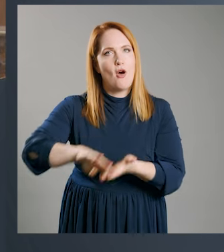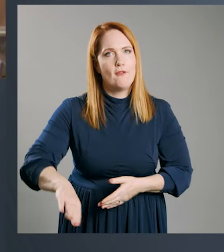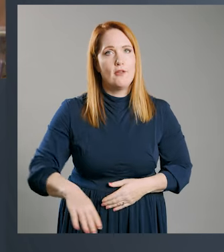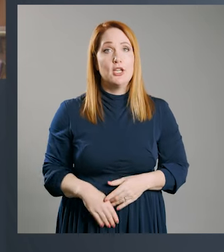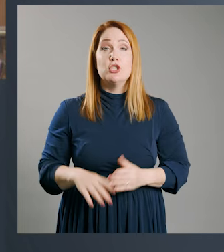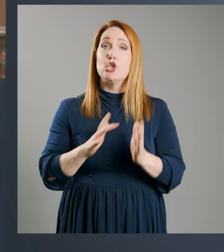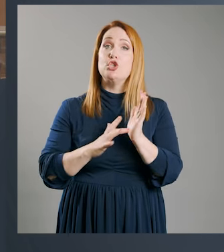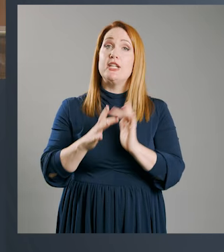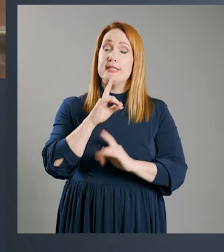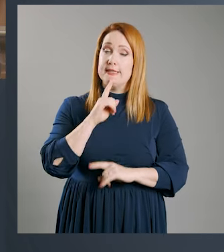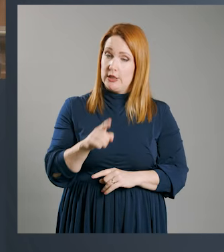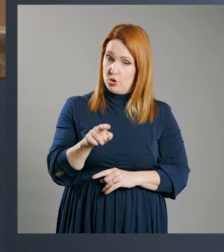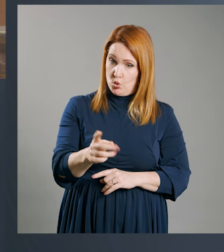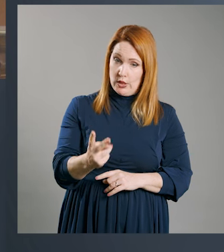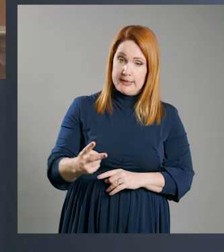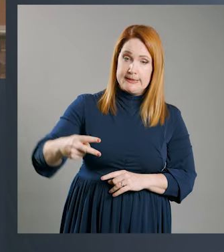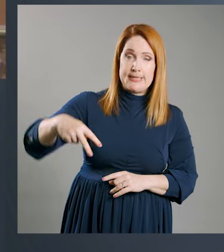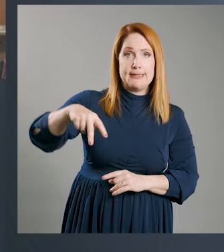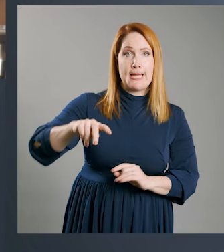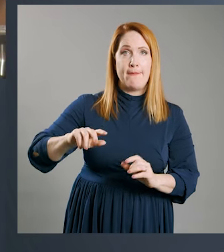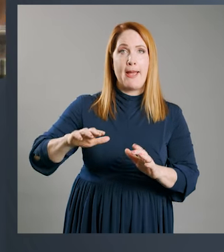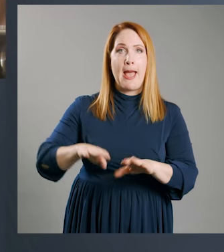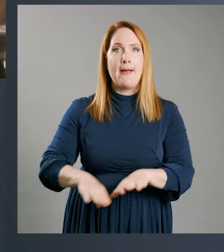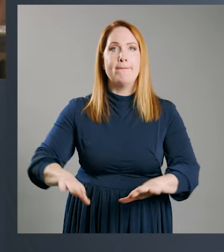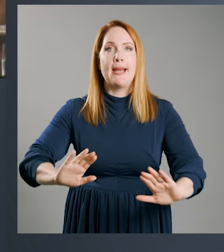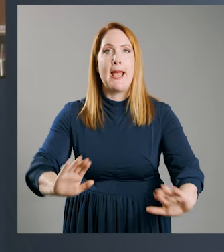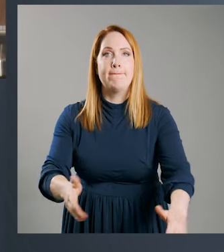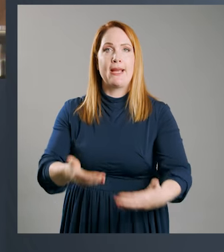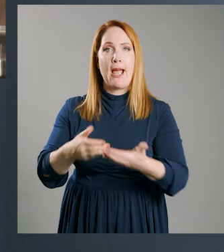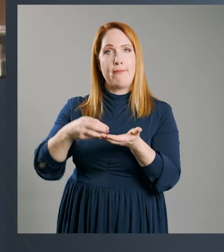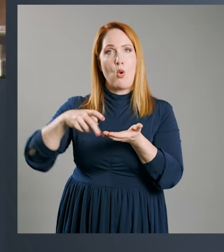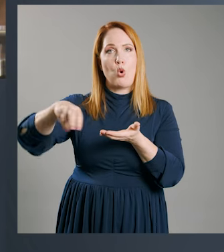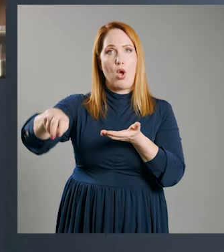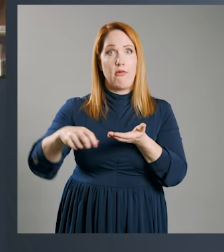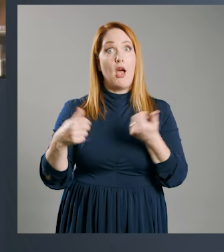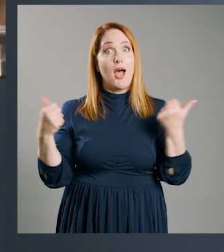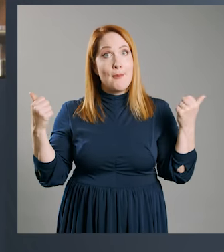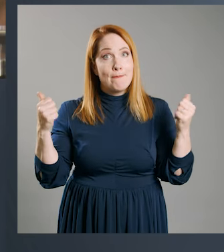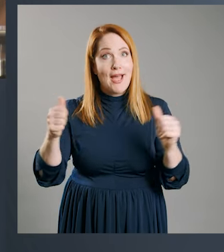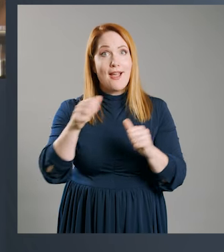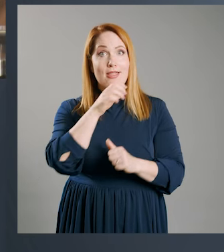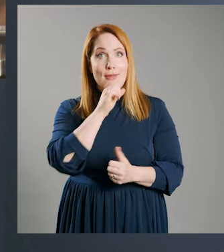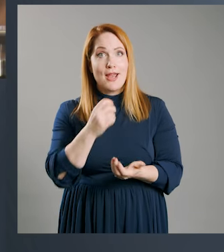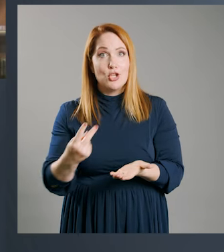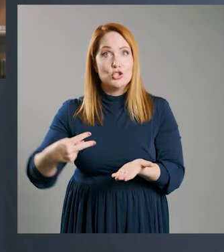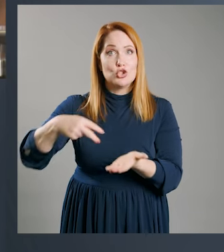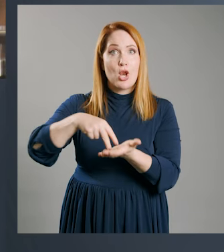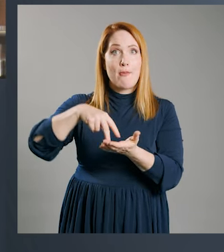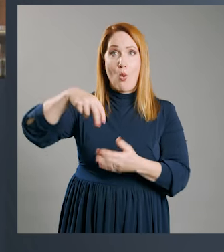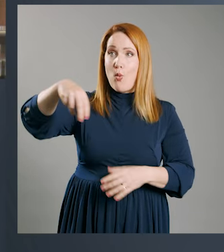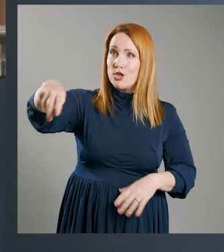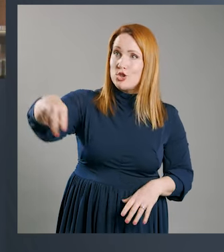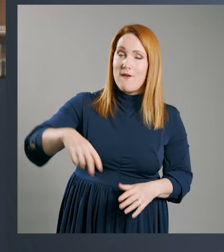said, stand up, pick up your mat and go home. And the man jumped up, picked up his mat and off he went.